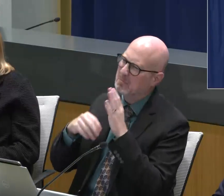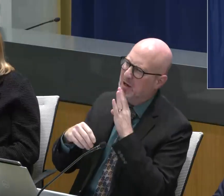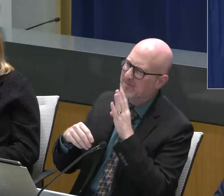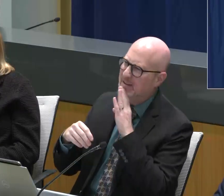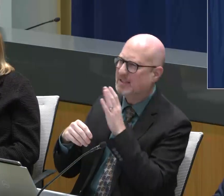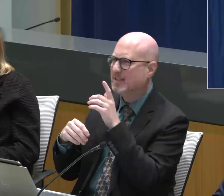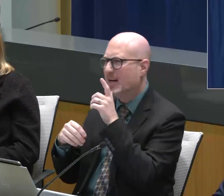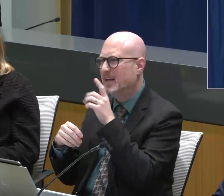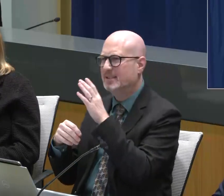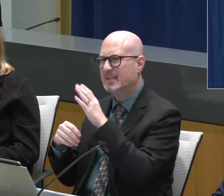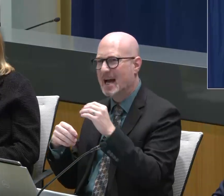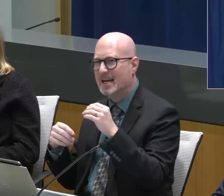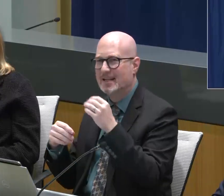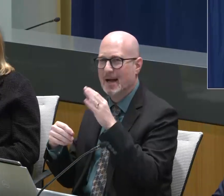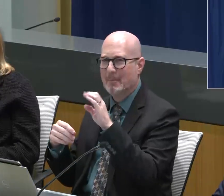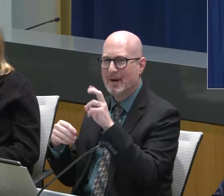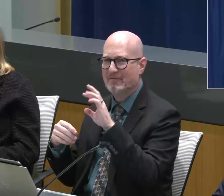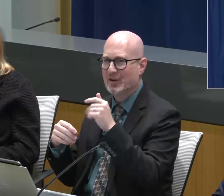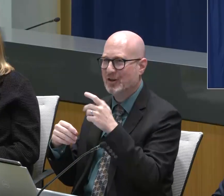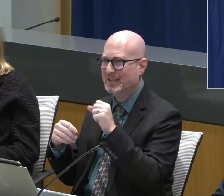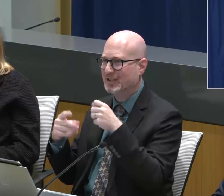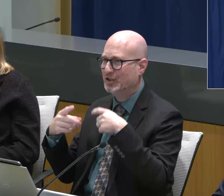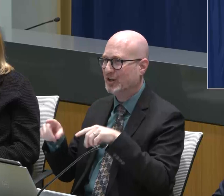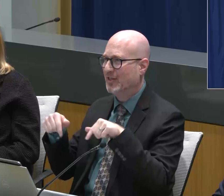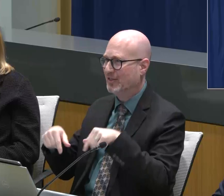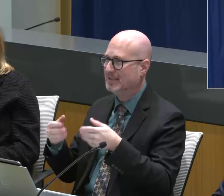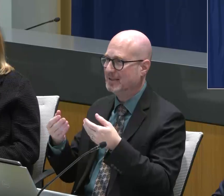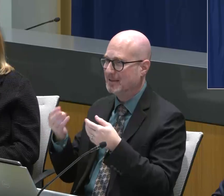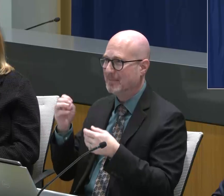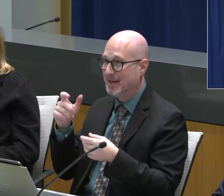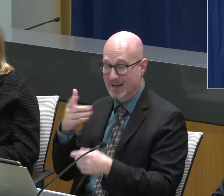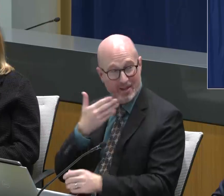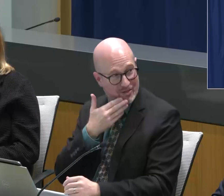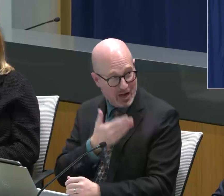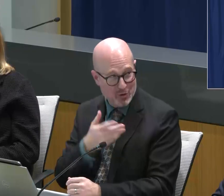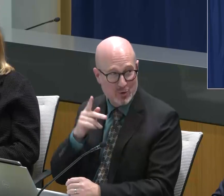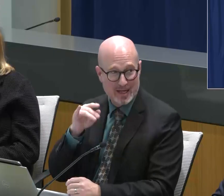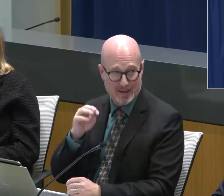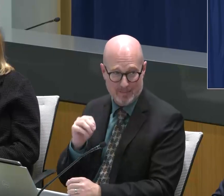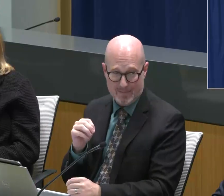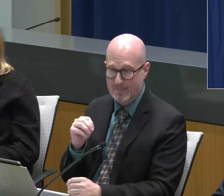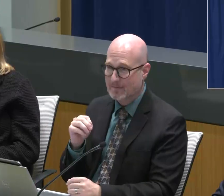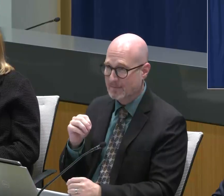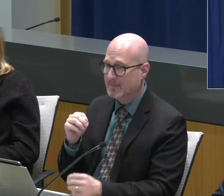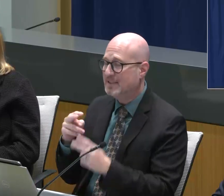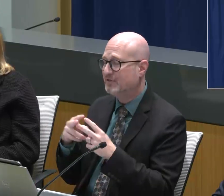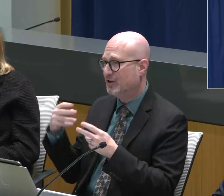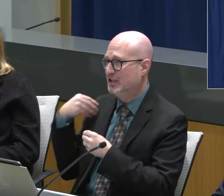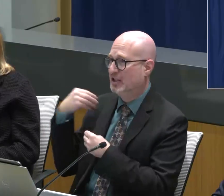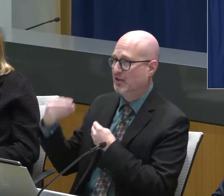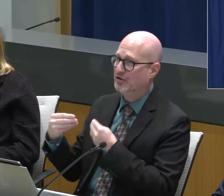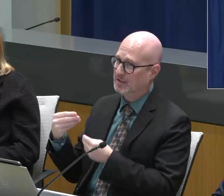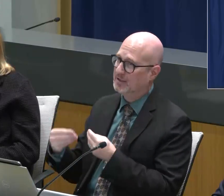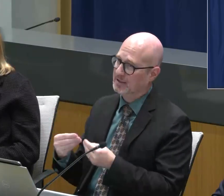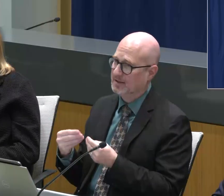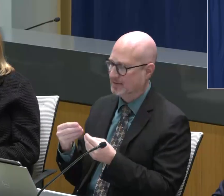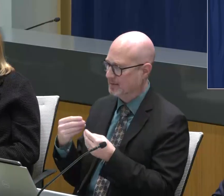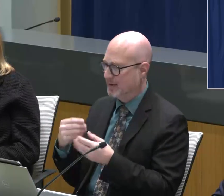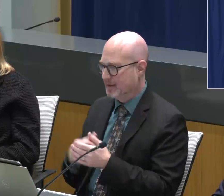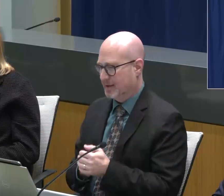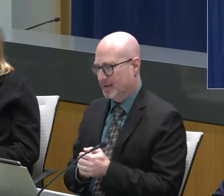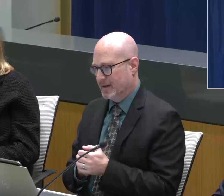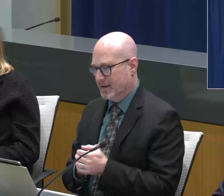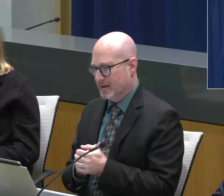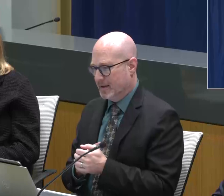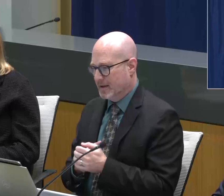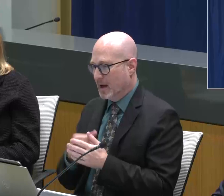the meals, breakfast, lunch, and beverages during this. So thank you, Kim. It's very